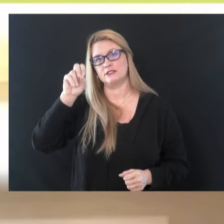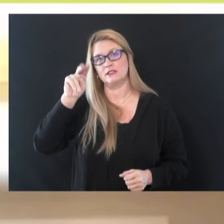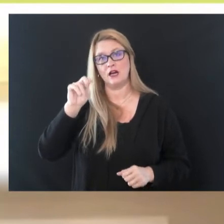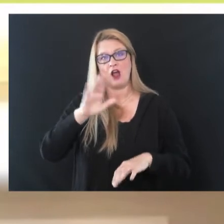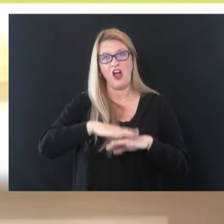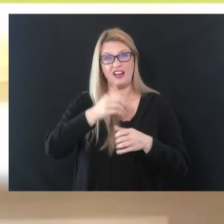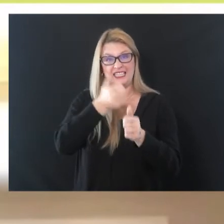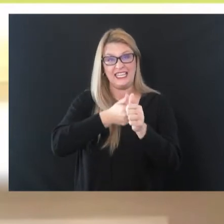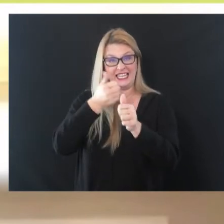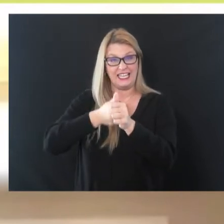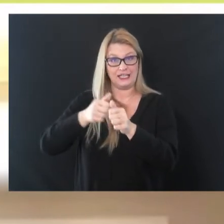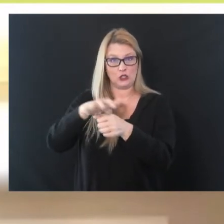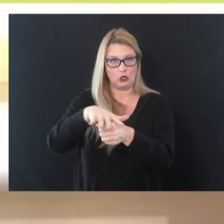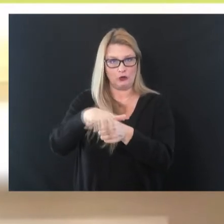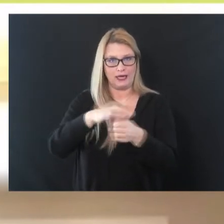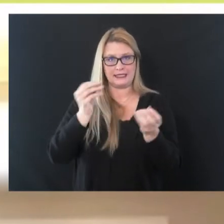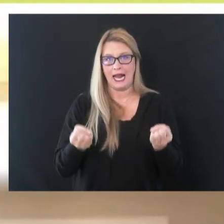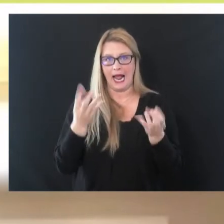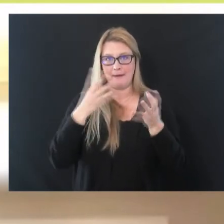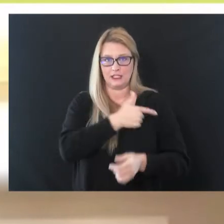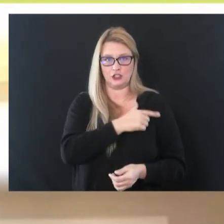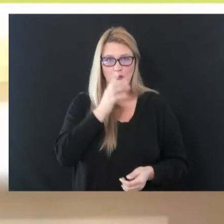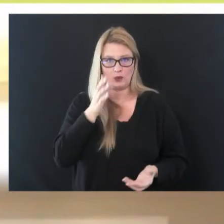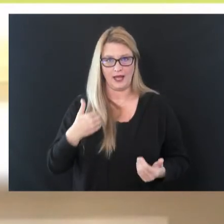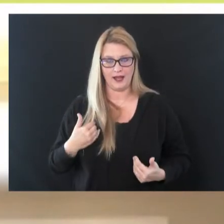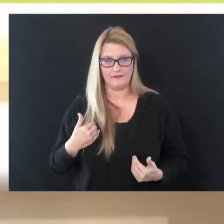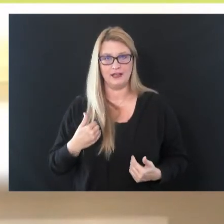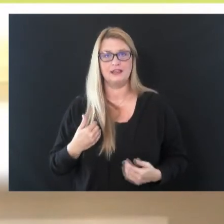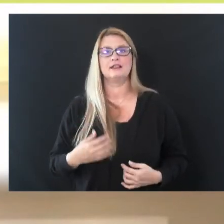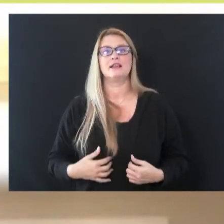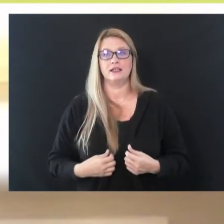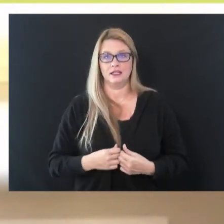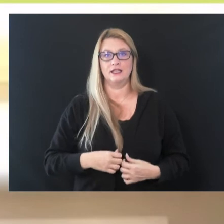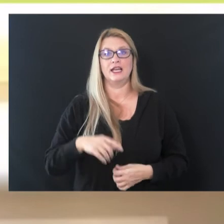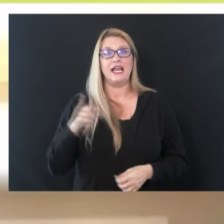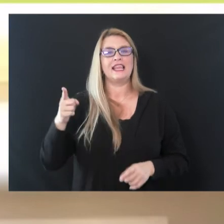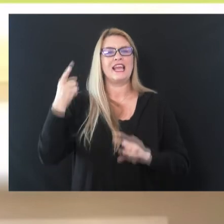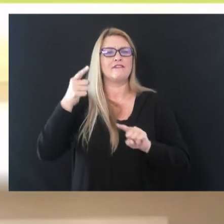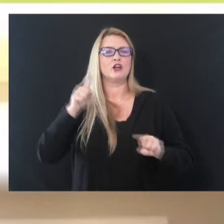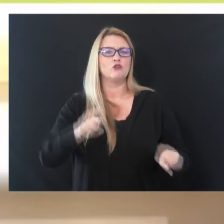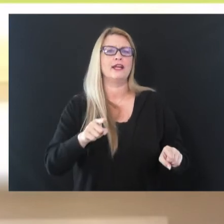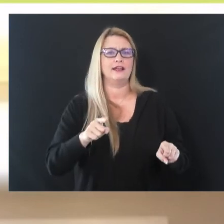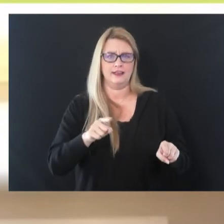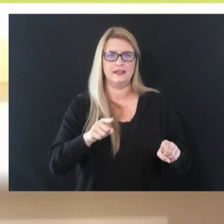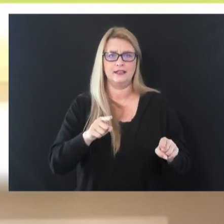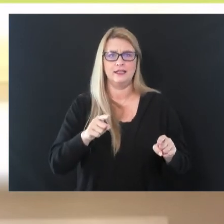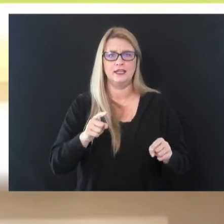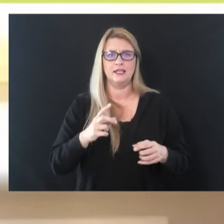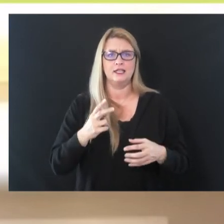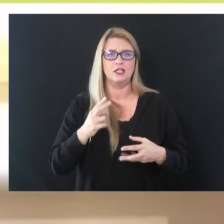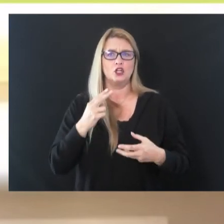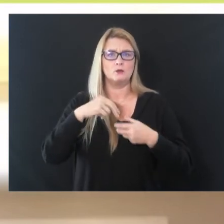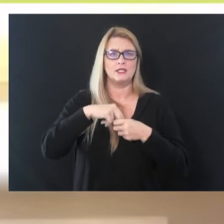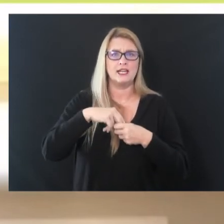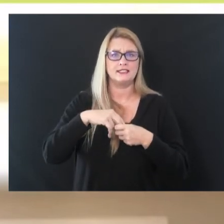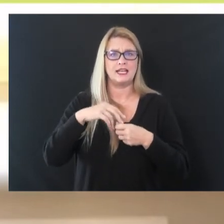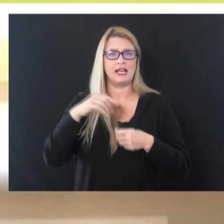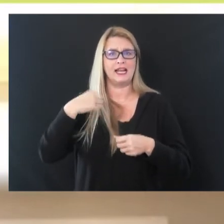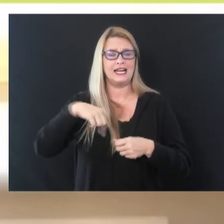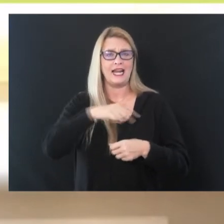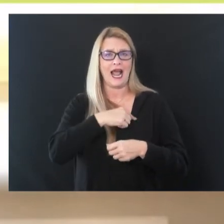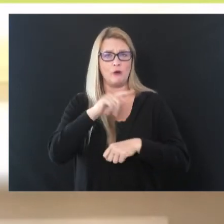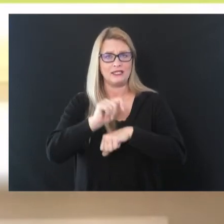locations. We'll also continue to work. Reverend Patterson has agreed to participate regularly in the